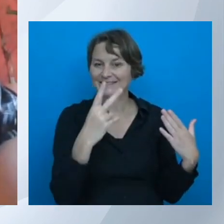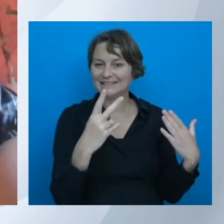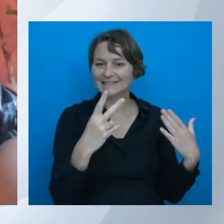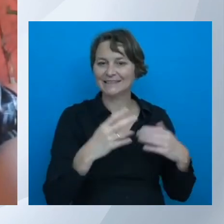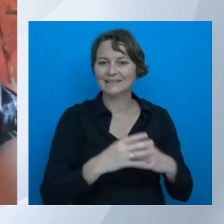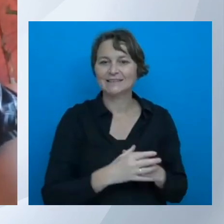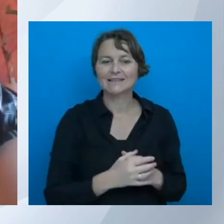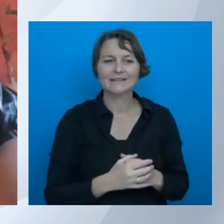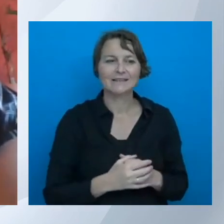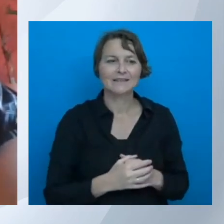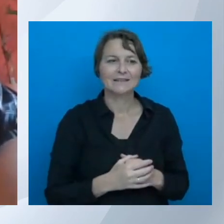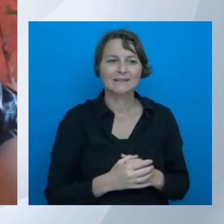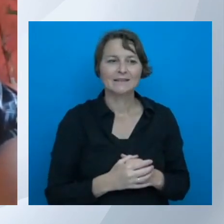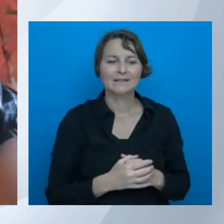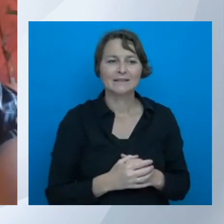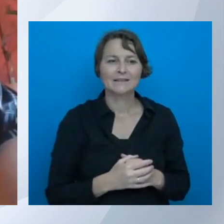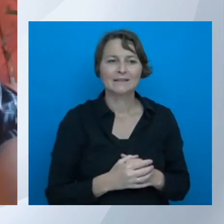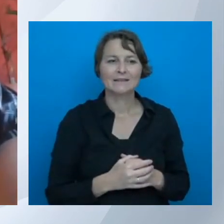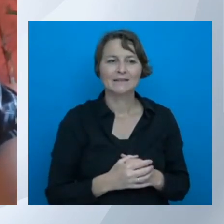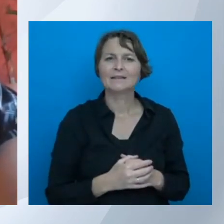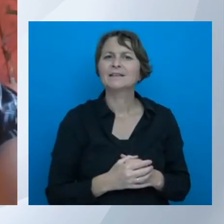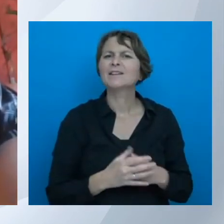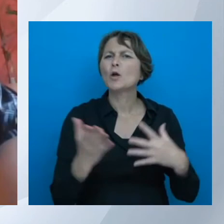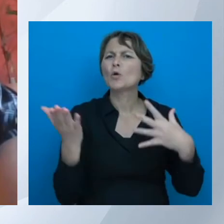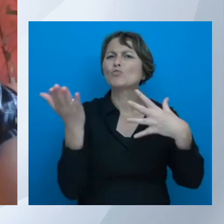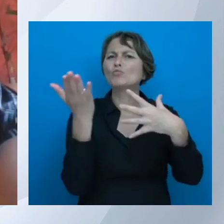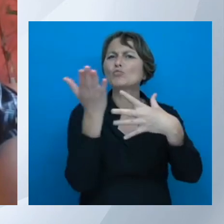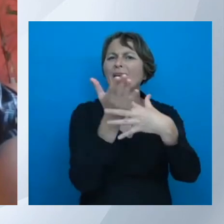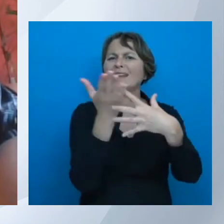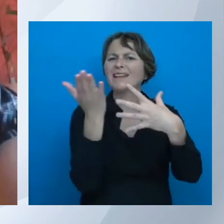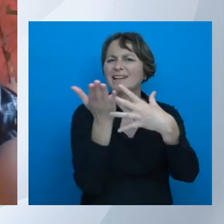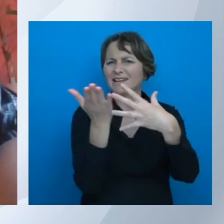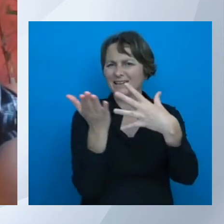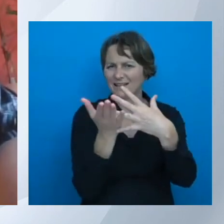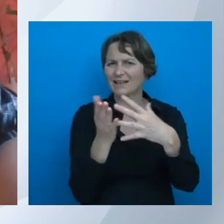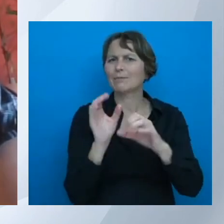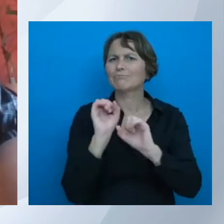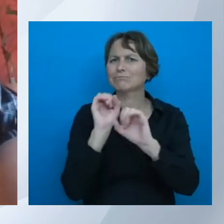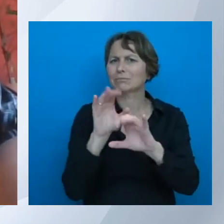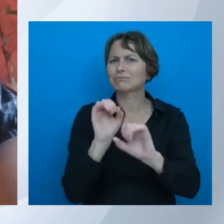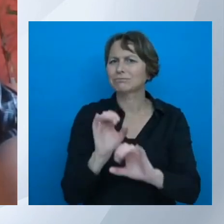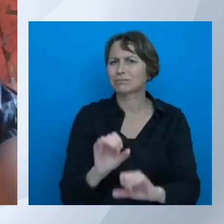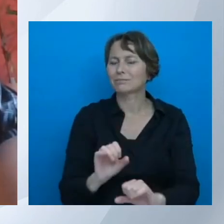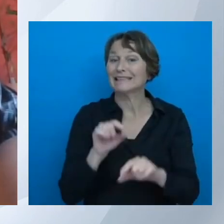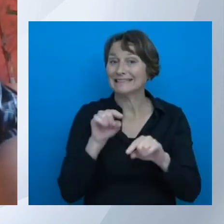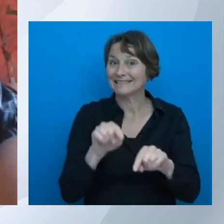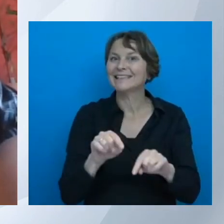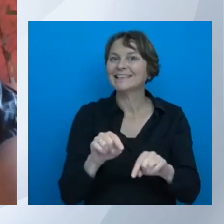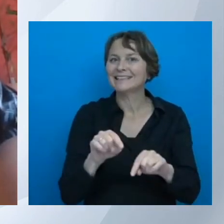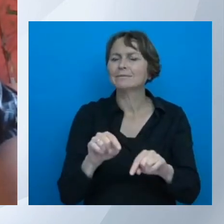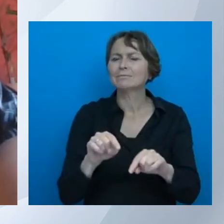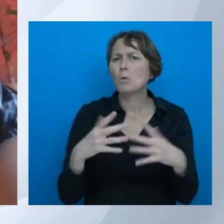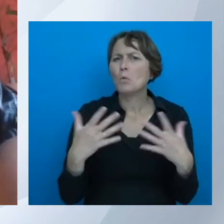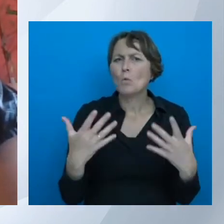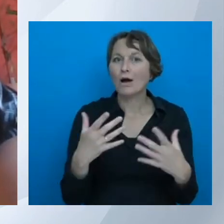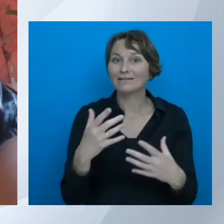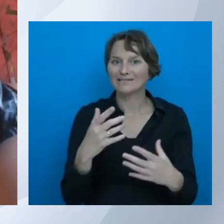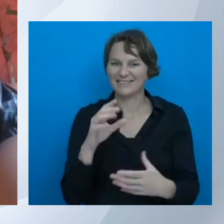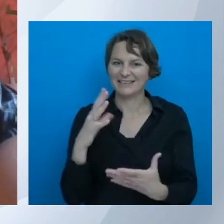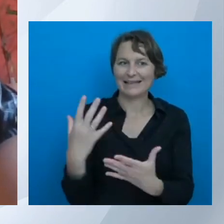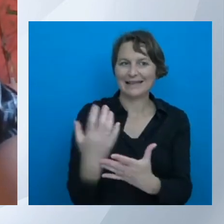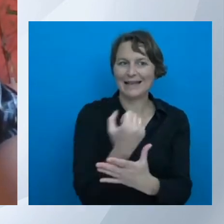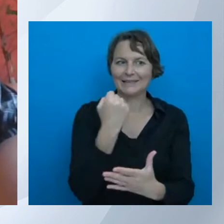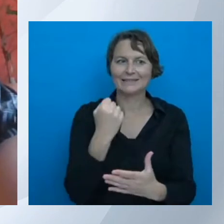show around break time each time. This badger is a collectible based